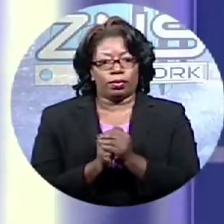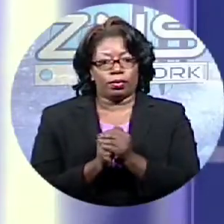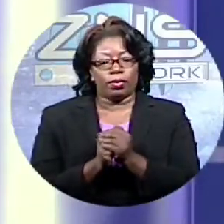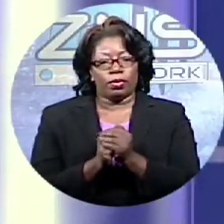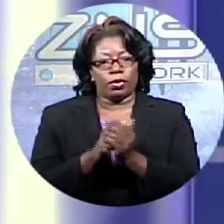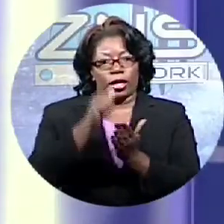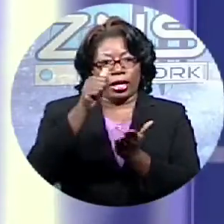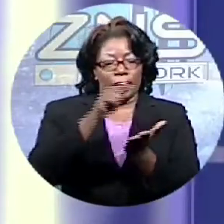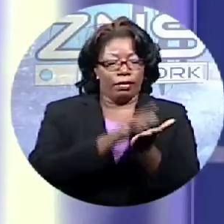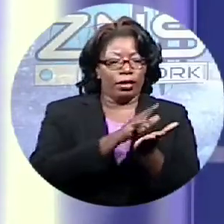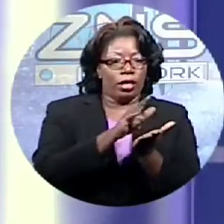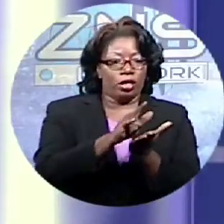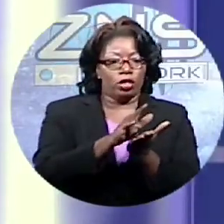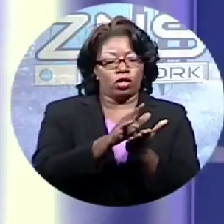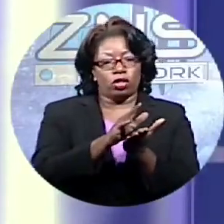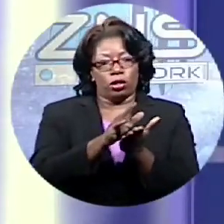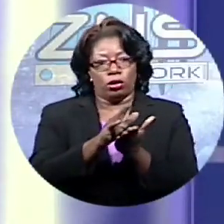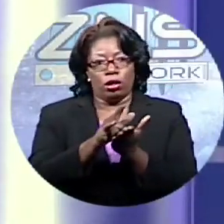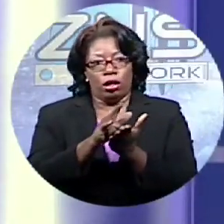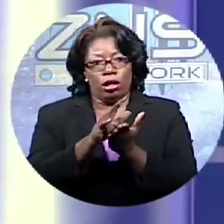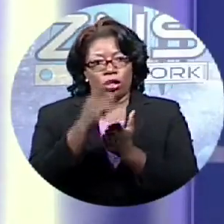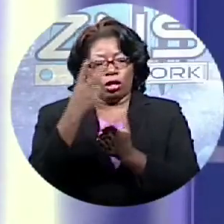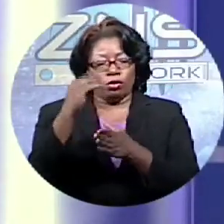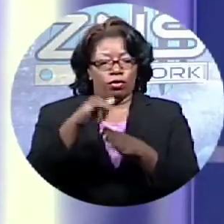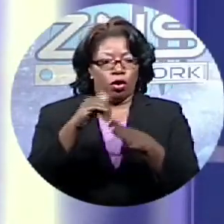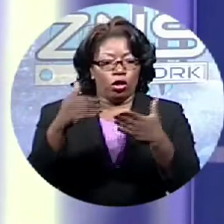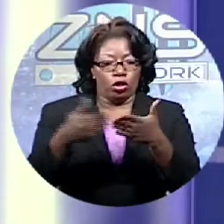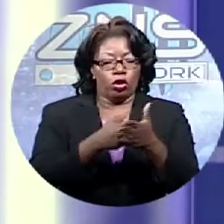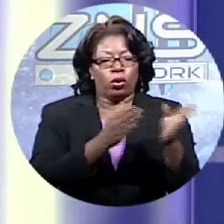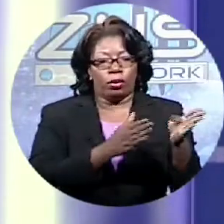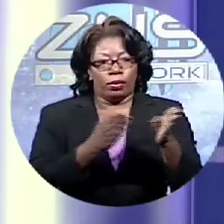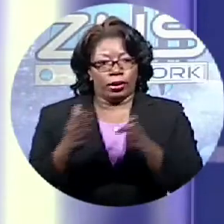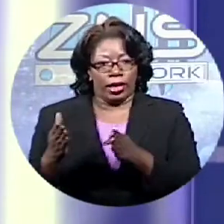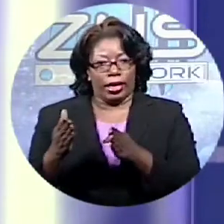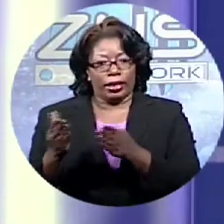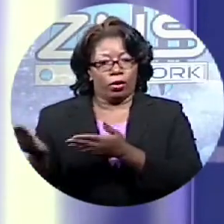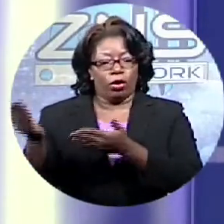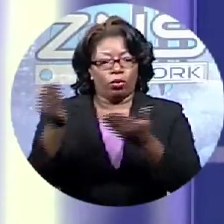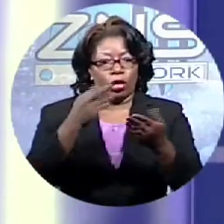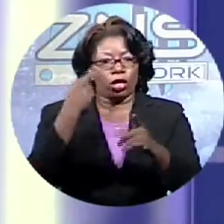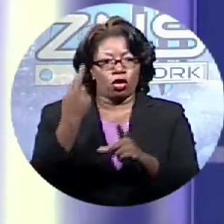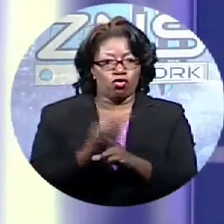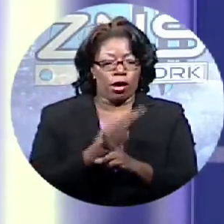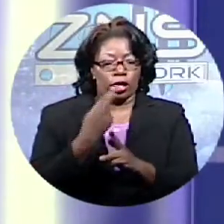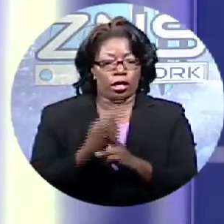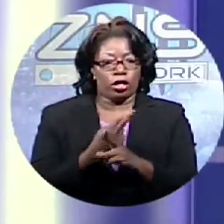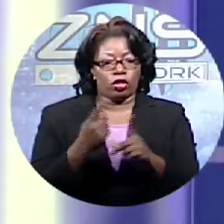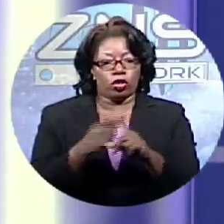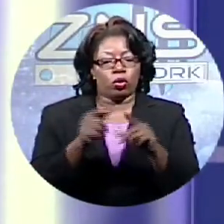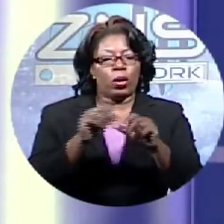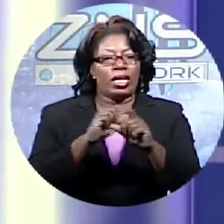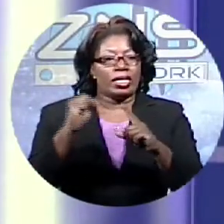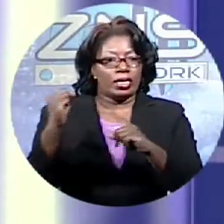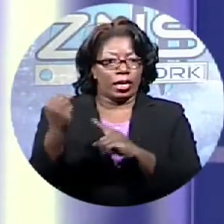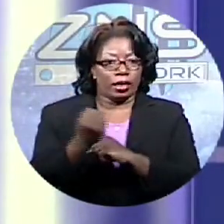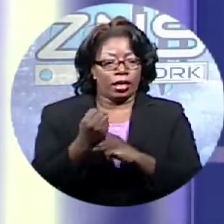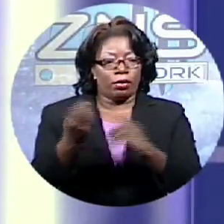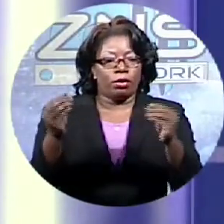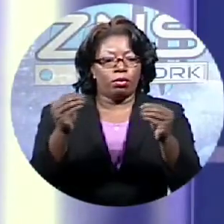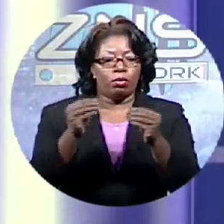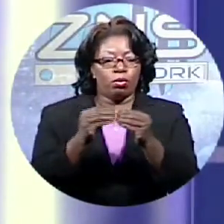Aviation operators are lobbying for a national aviation plan, which will finally bring regulation to sectors that are becoming